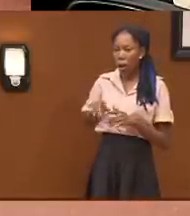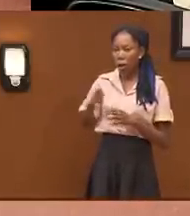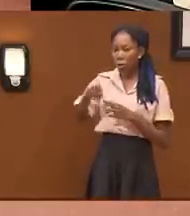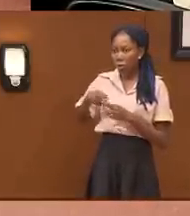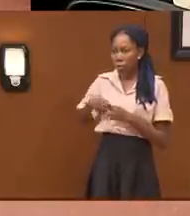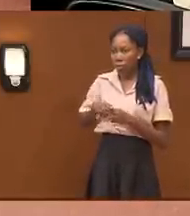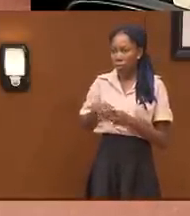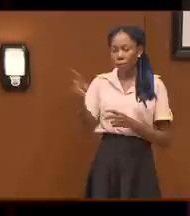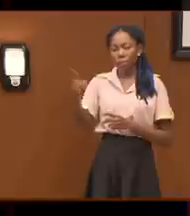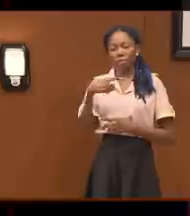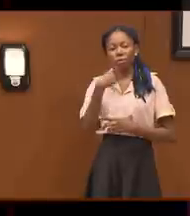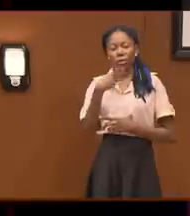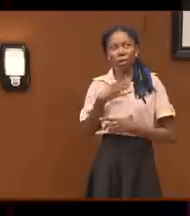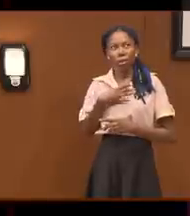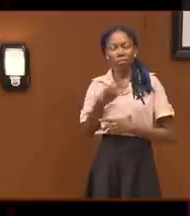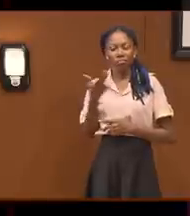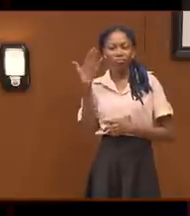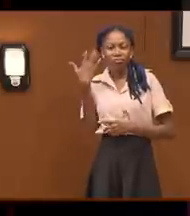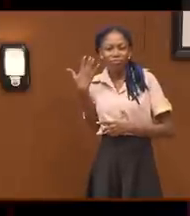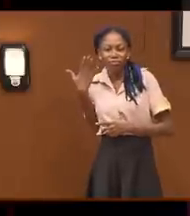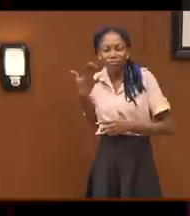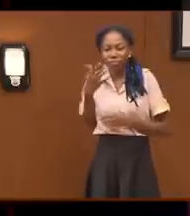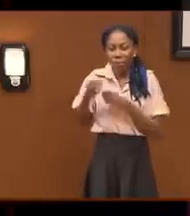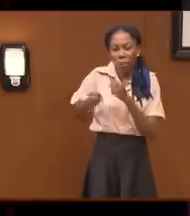Well, that was last year.